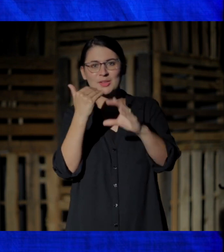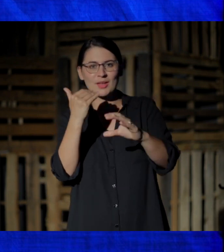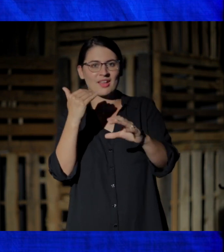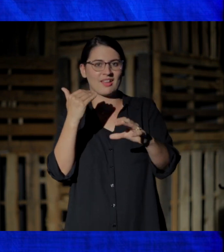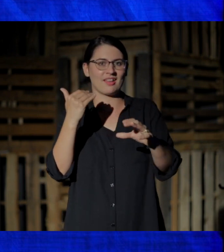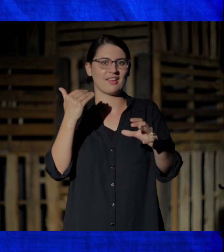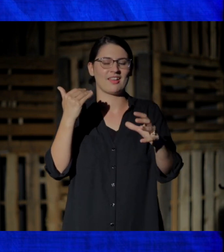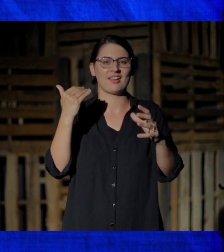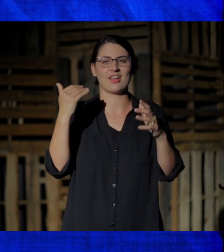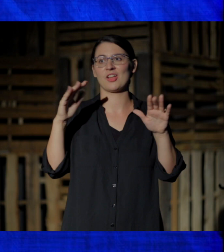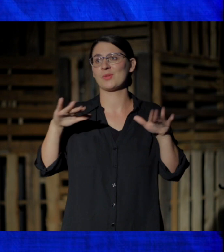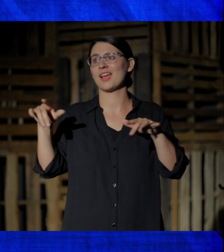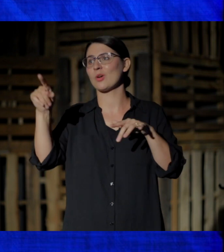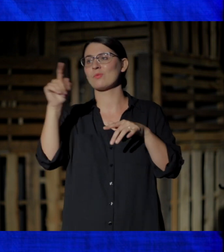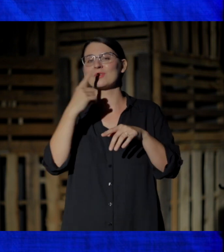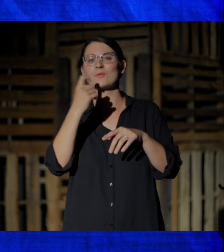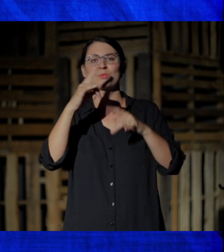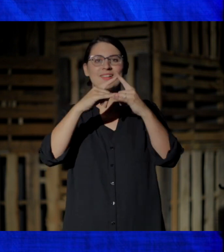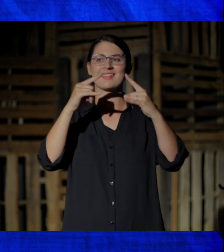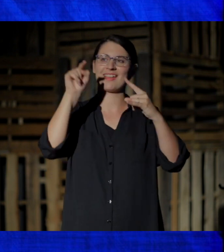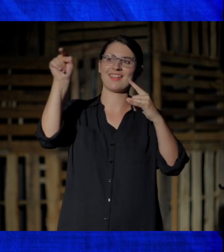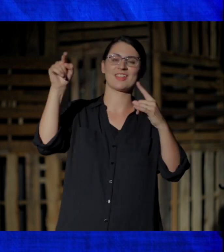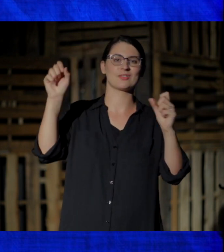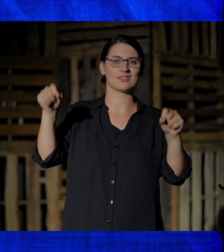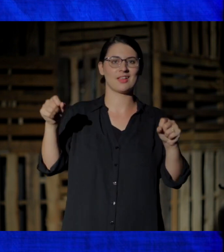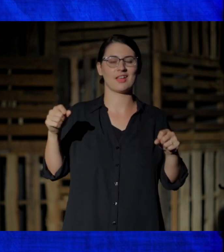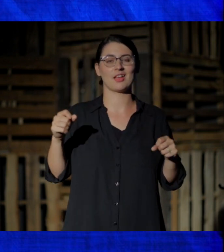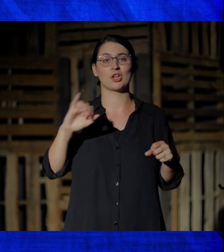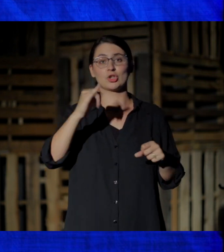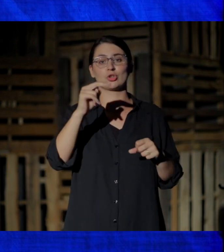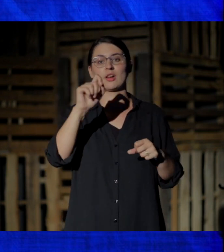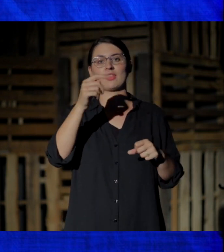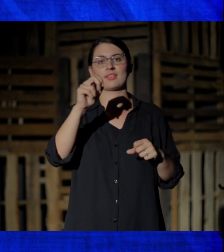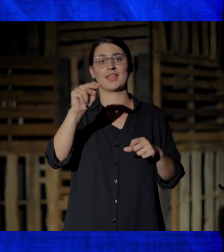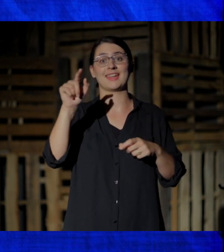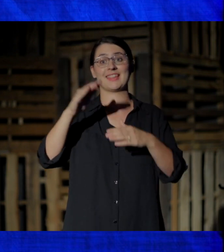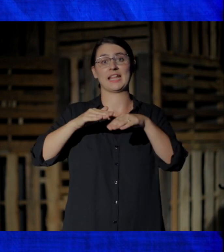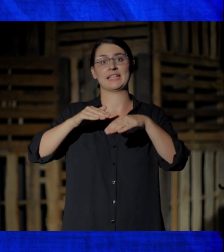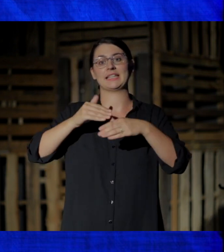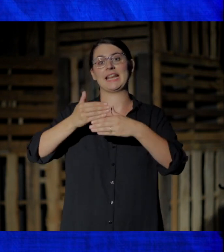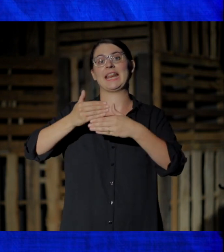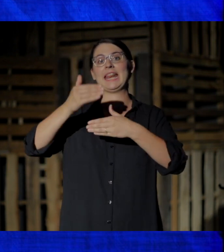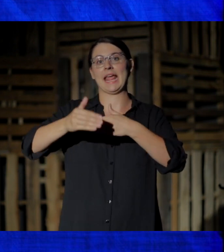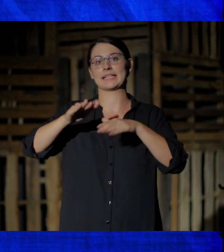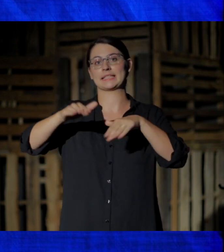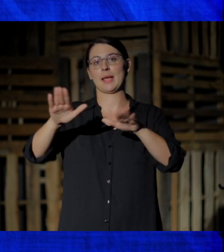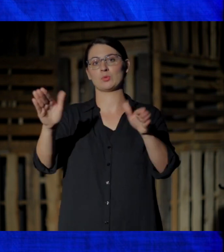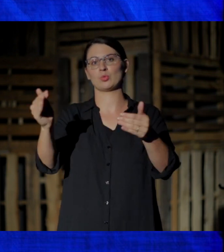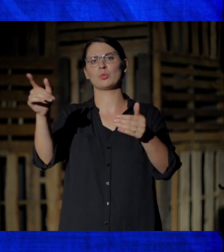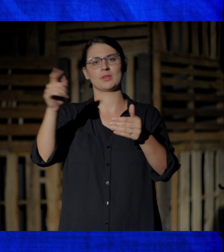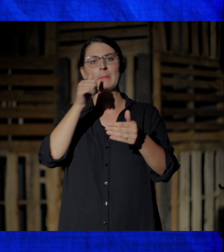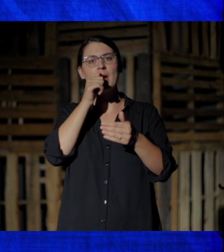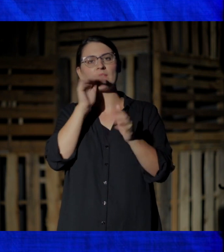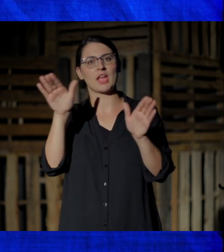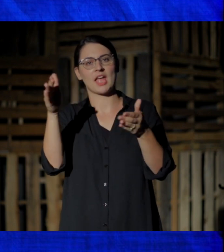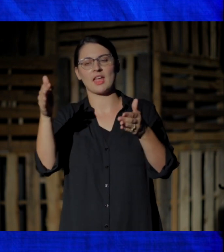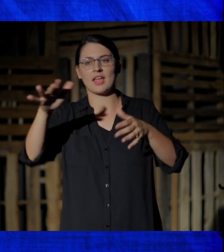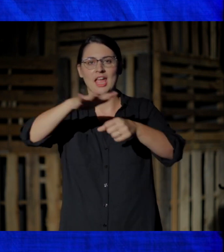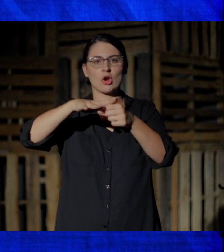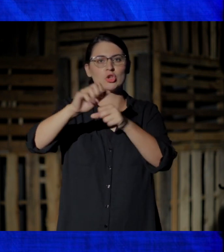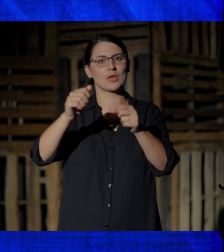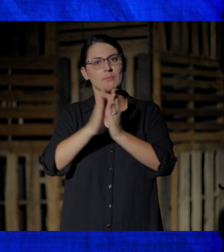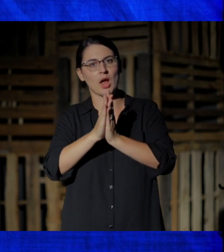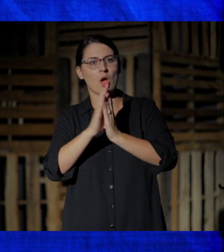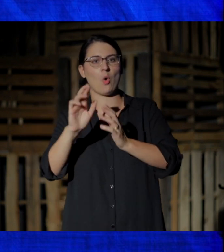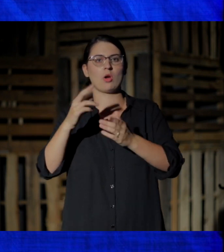Jonathan will be in our Next Steps room. If you want somewhere private to just pray and You can't miss it. We stopped using it when